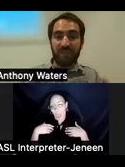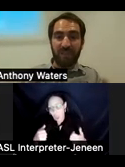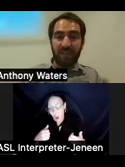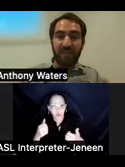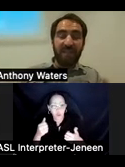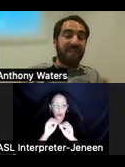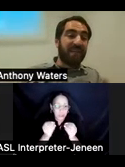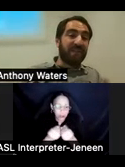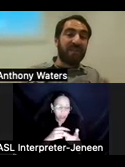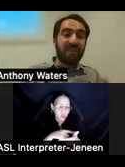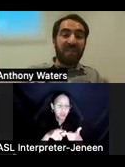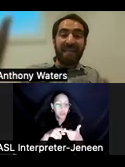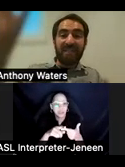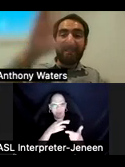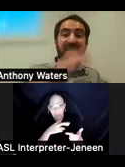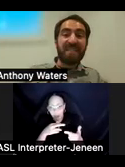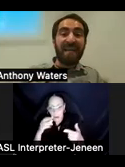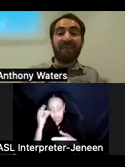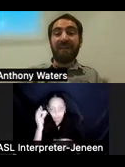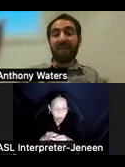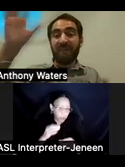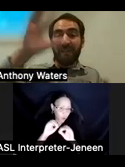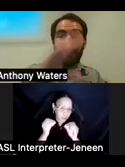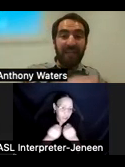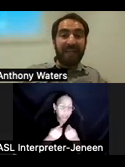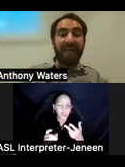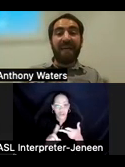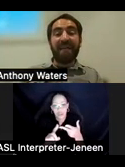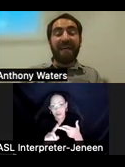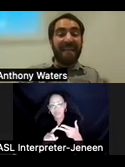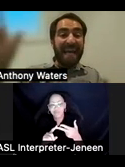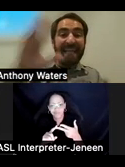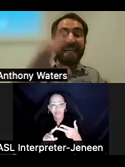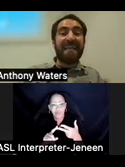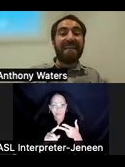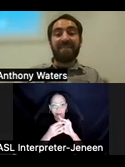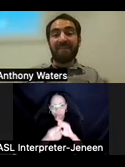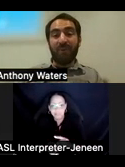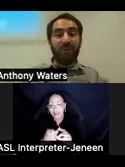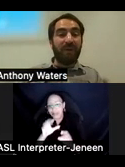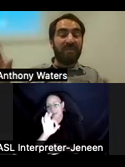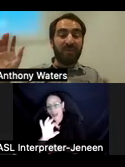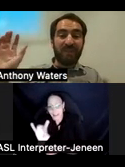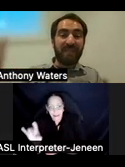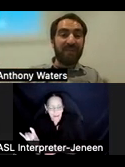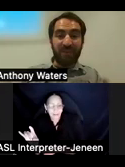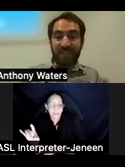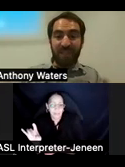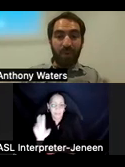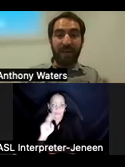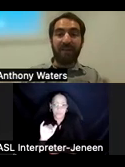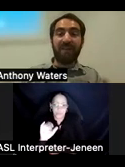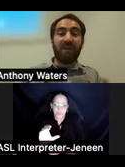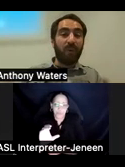groups. There's connections on the societal level, like 988, or in New York